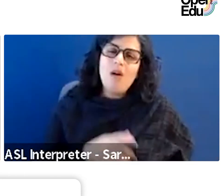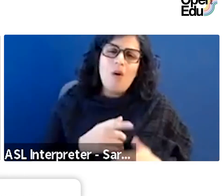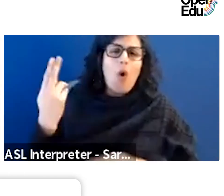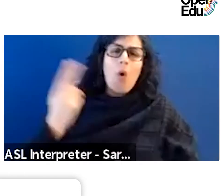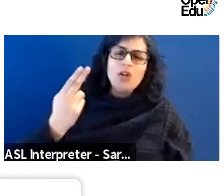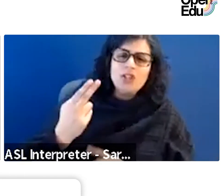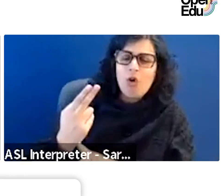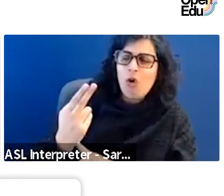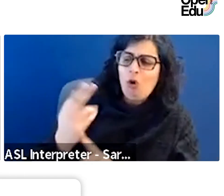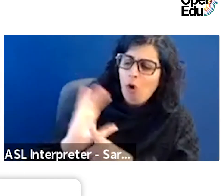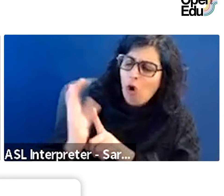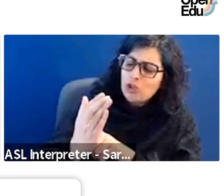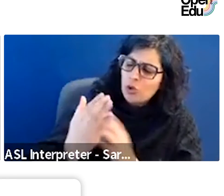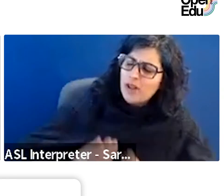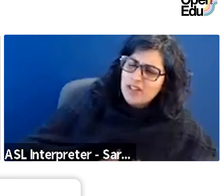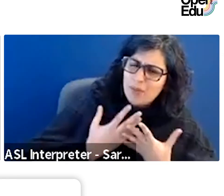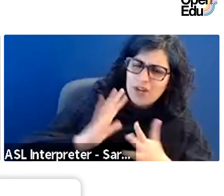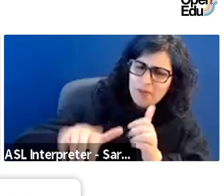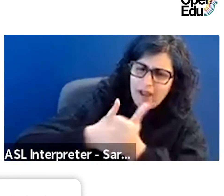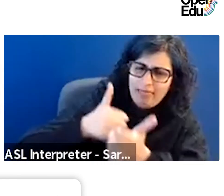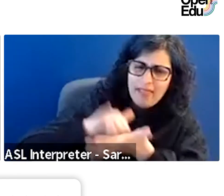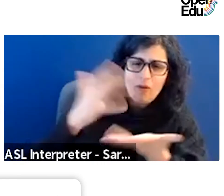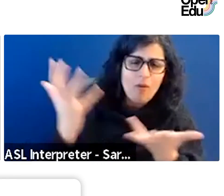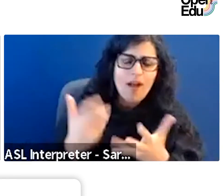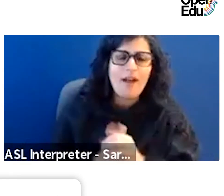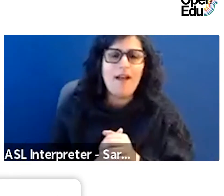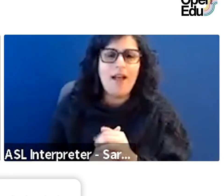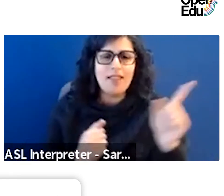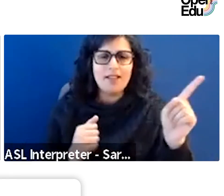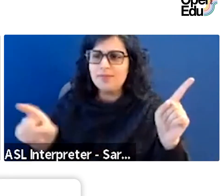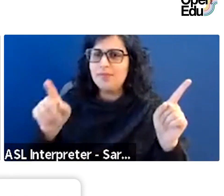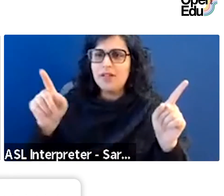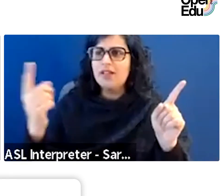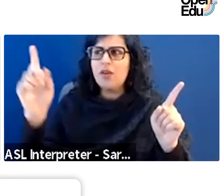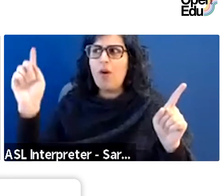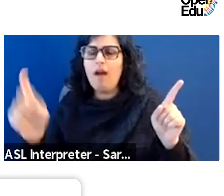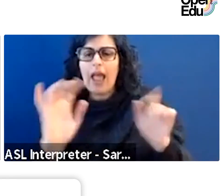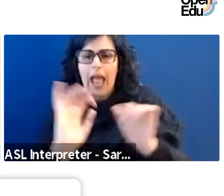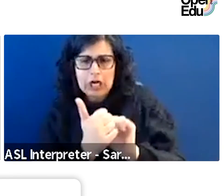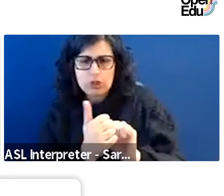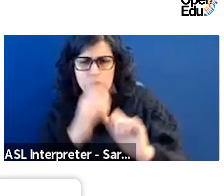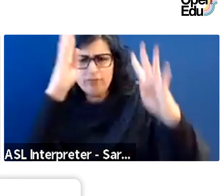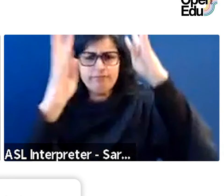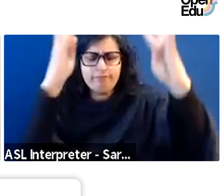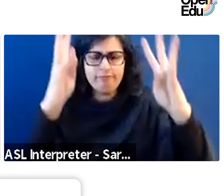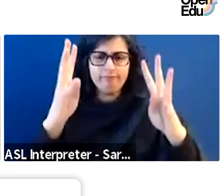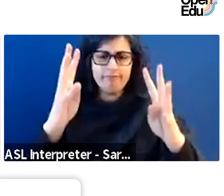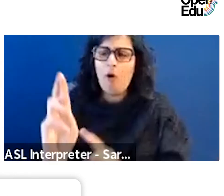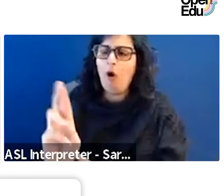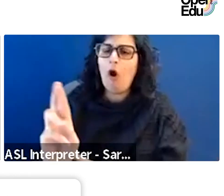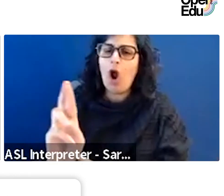historical and cultural inspiration behind that? And then somebody asked, how did you come up with the R logo design? Is